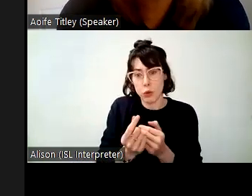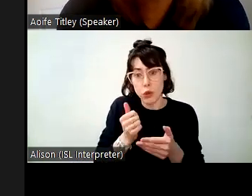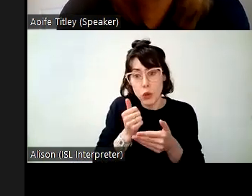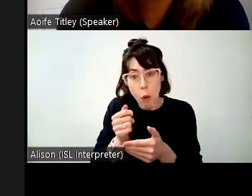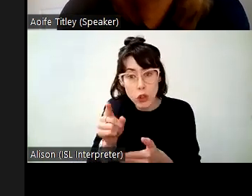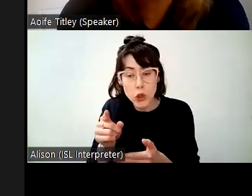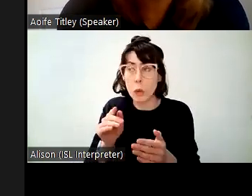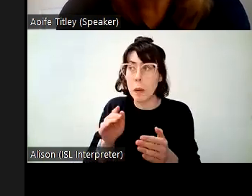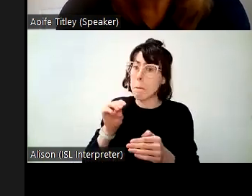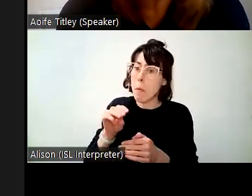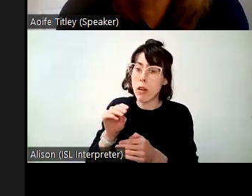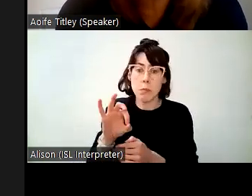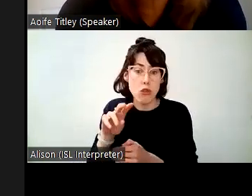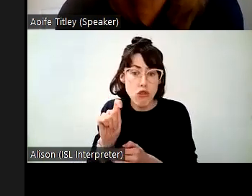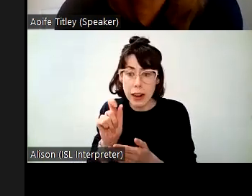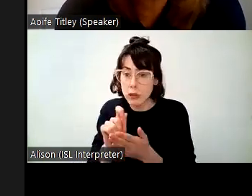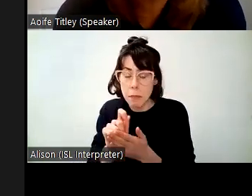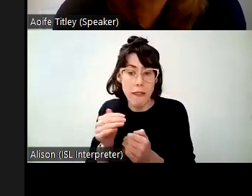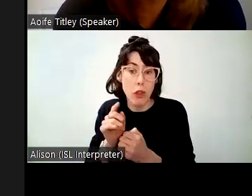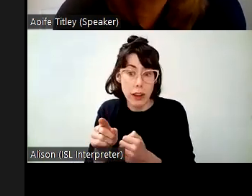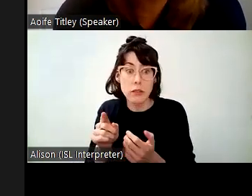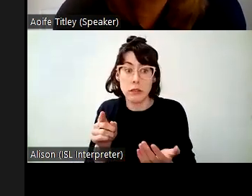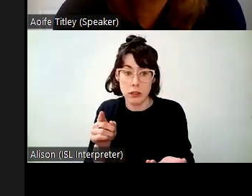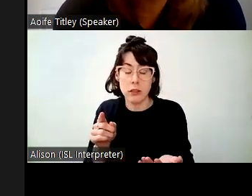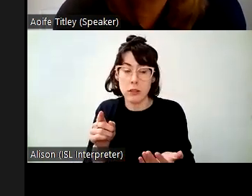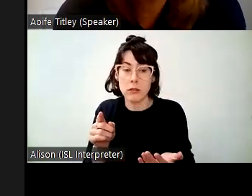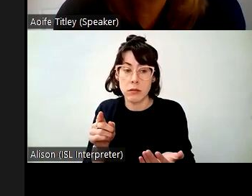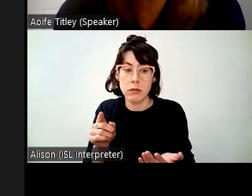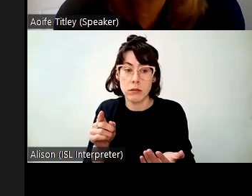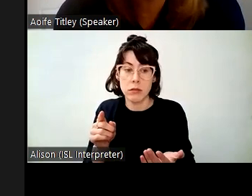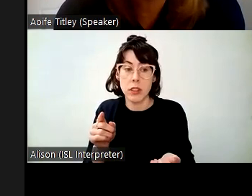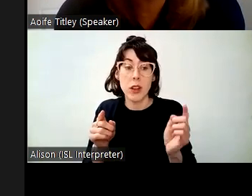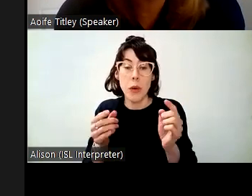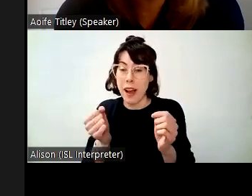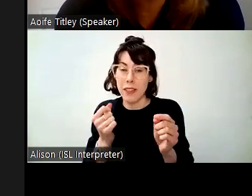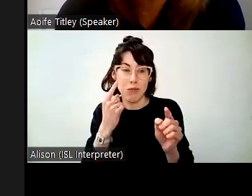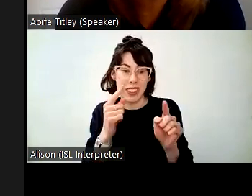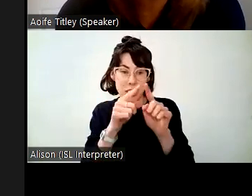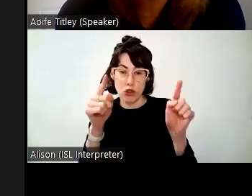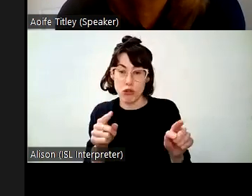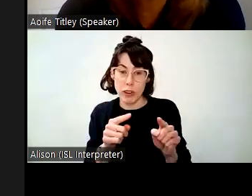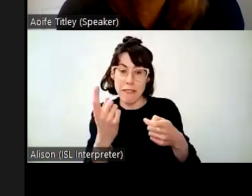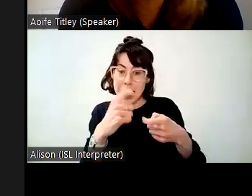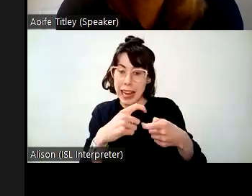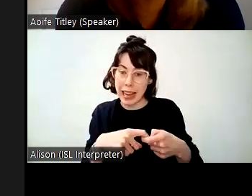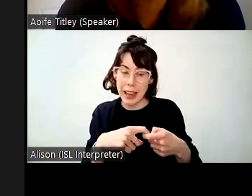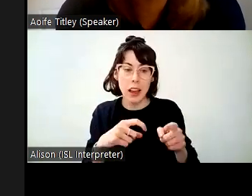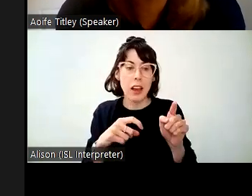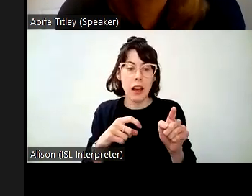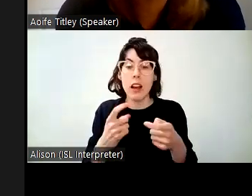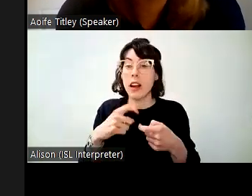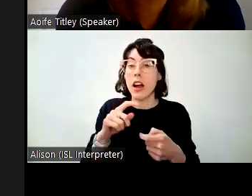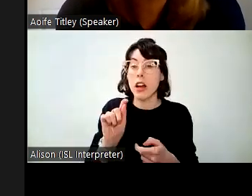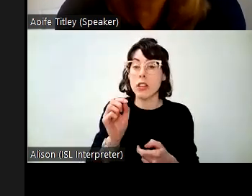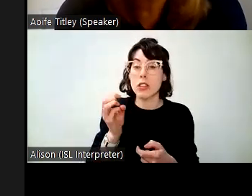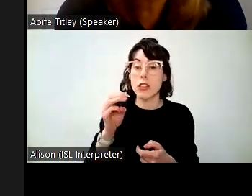to talk through with you. And then there's just some of the practical links there. Tom is the coordinator. He's in Patrick's department in